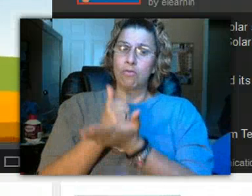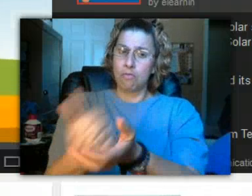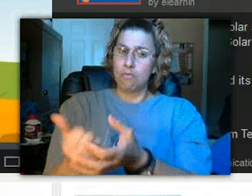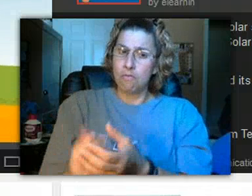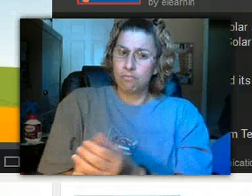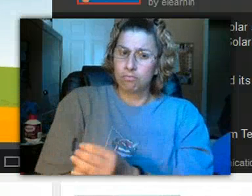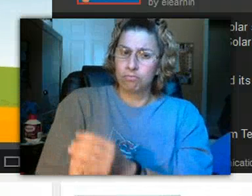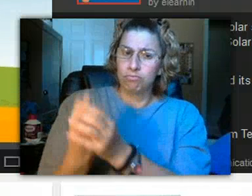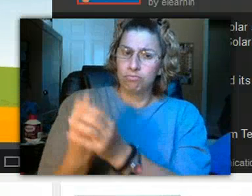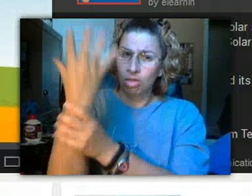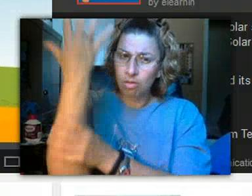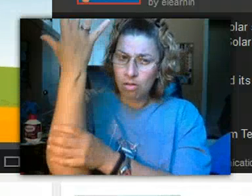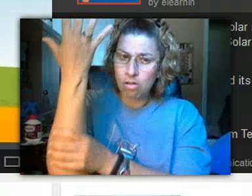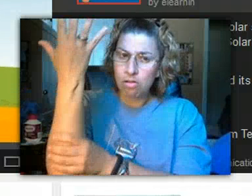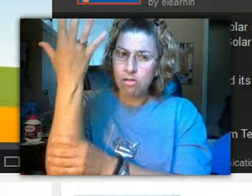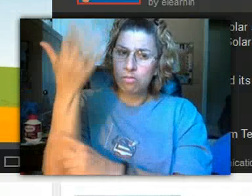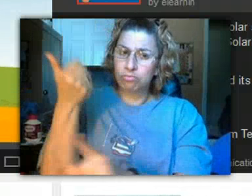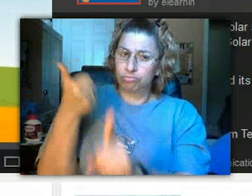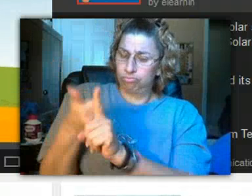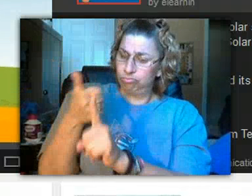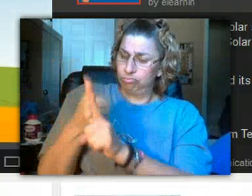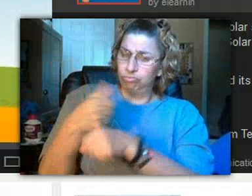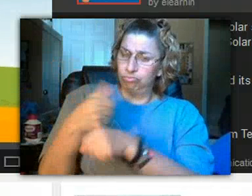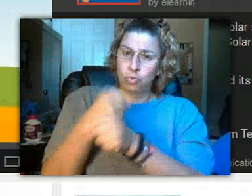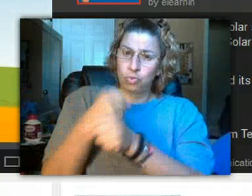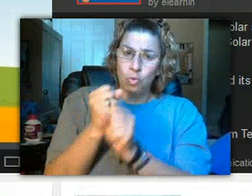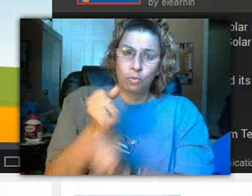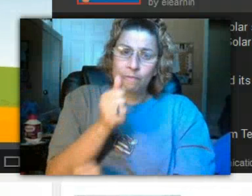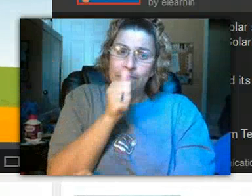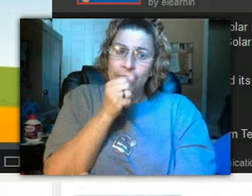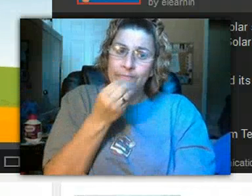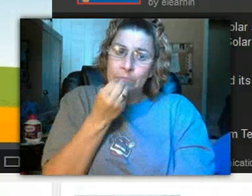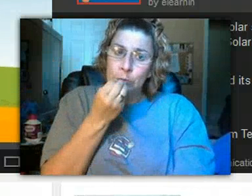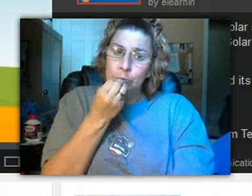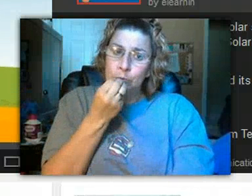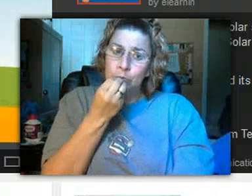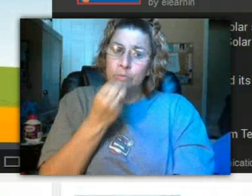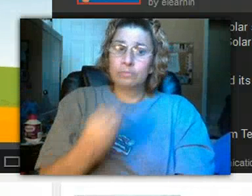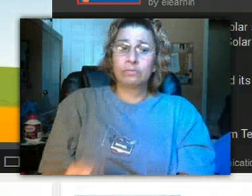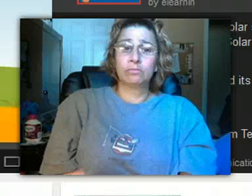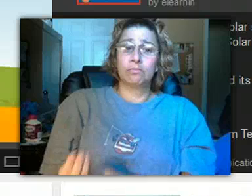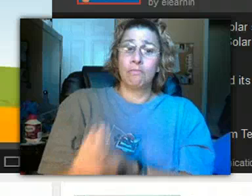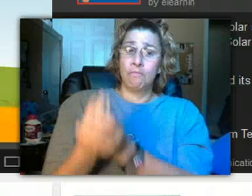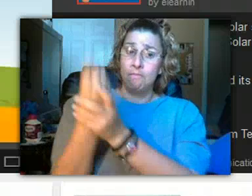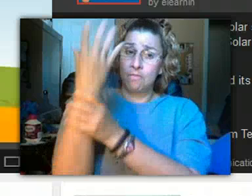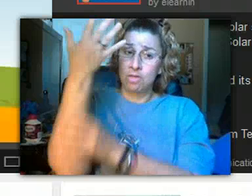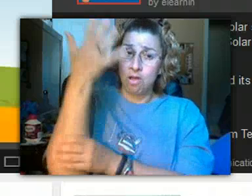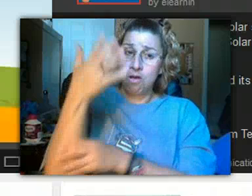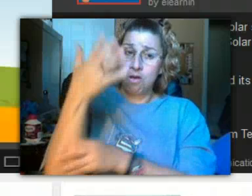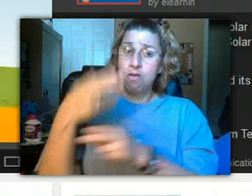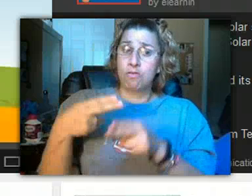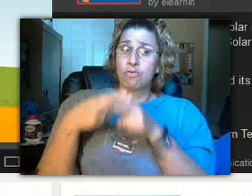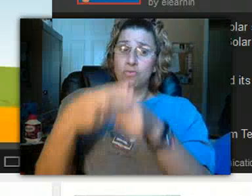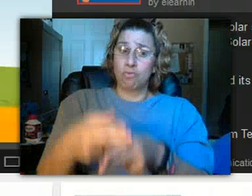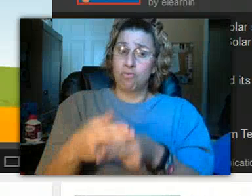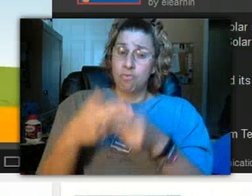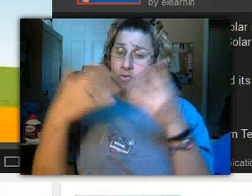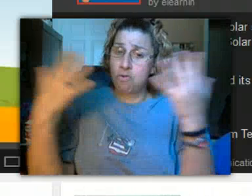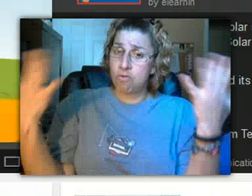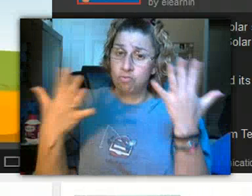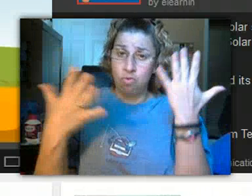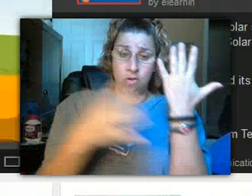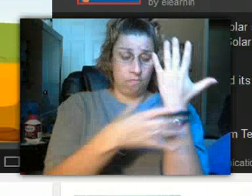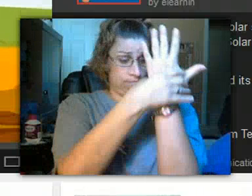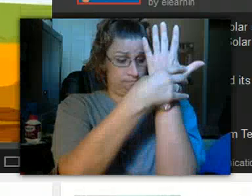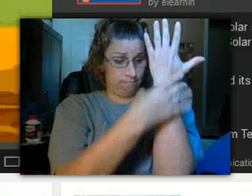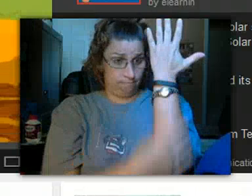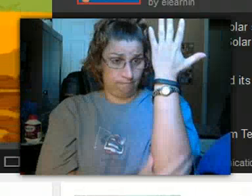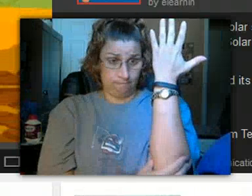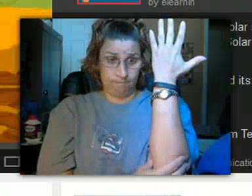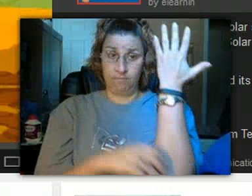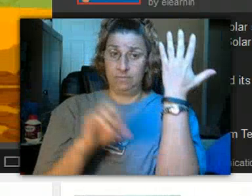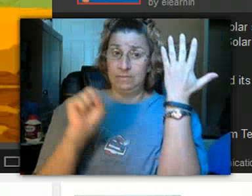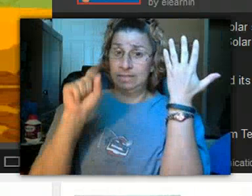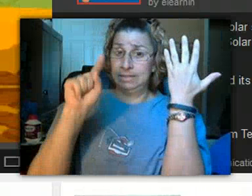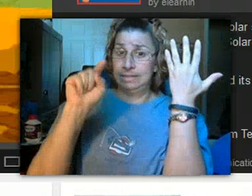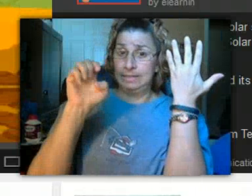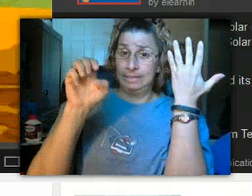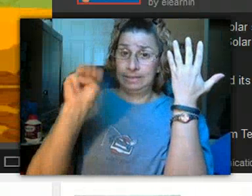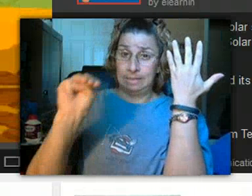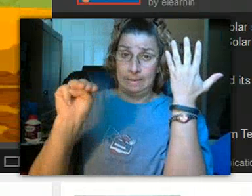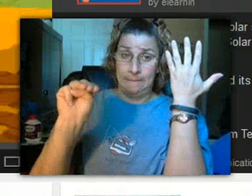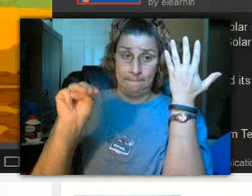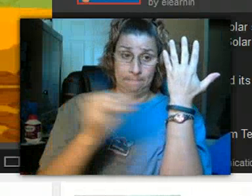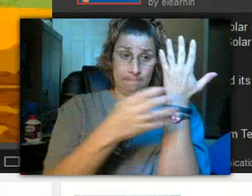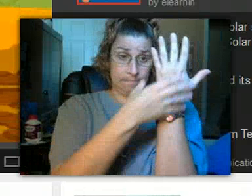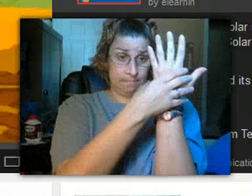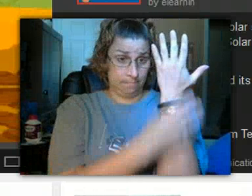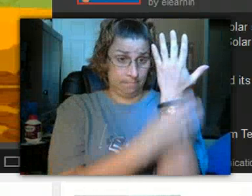plants churn out their own food. Plants have tubes called xylem, located in the stems through which the water